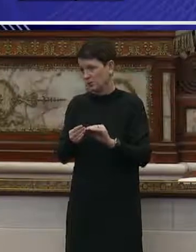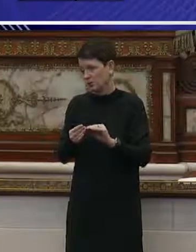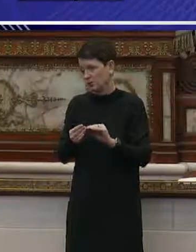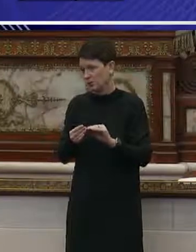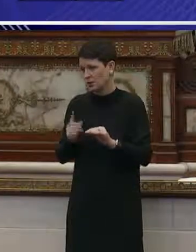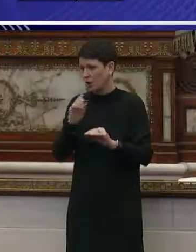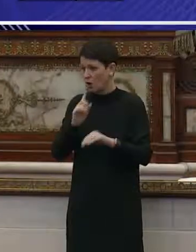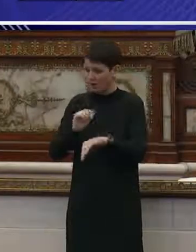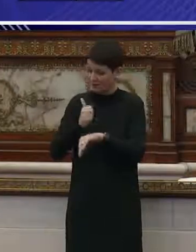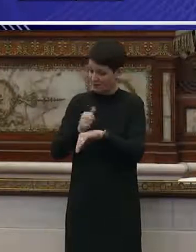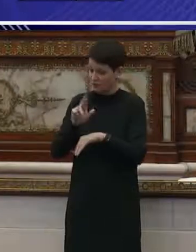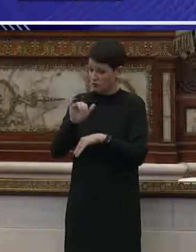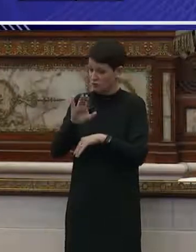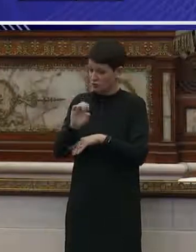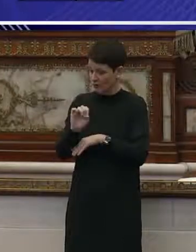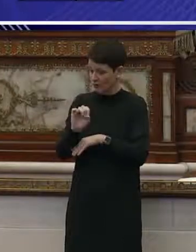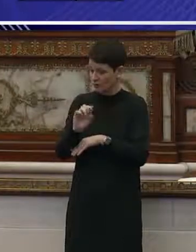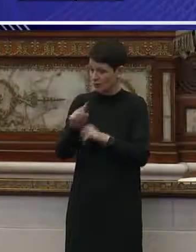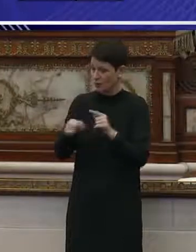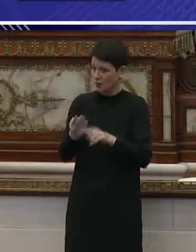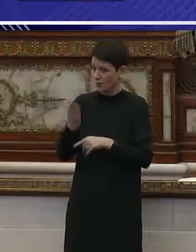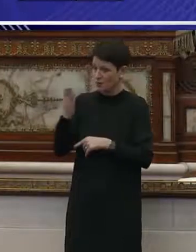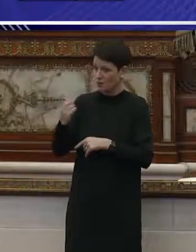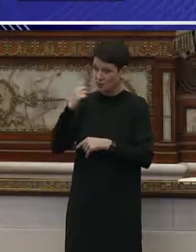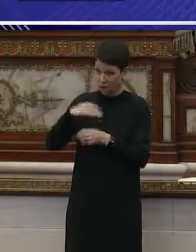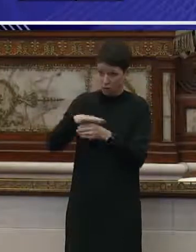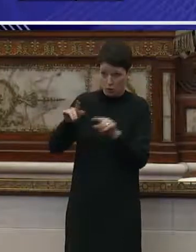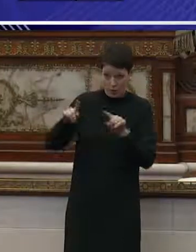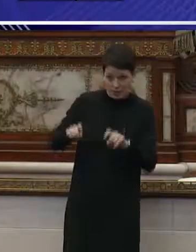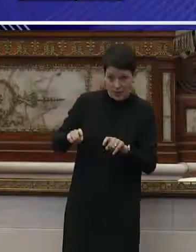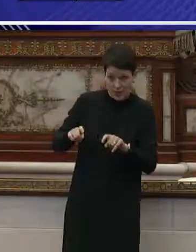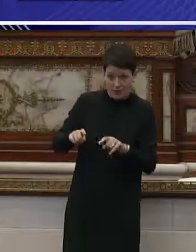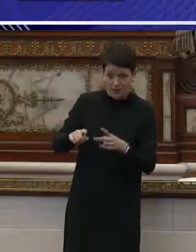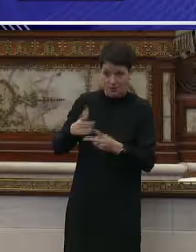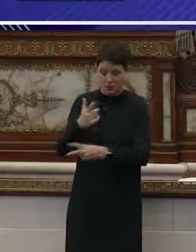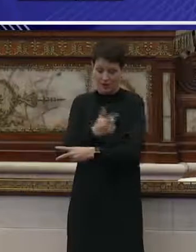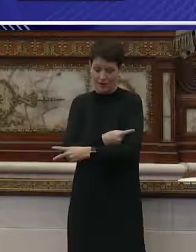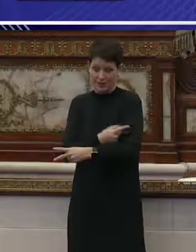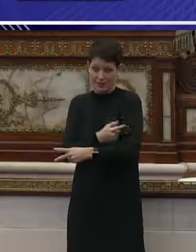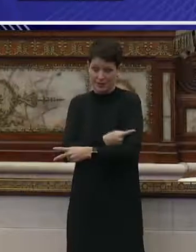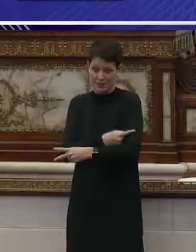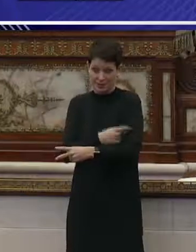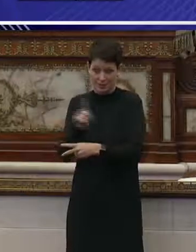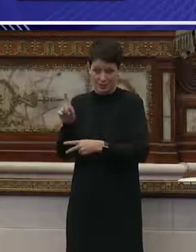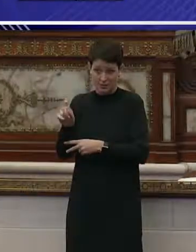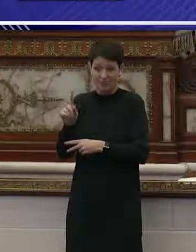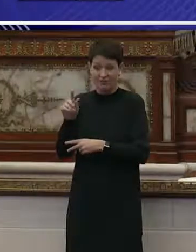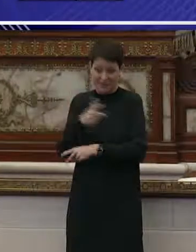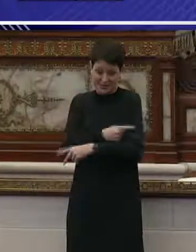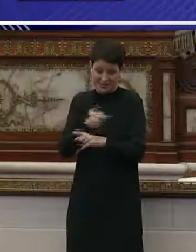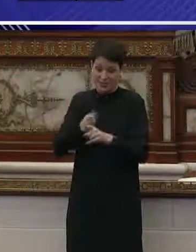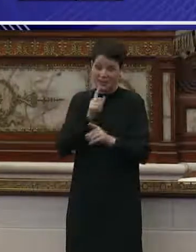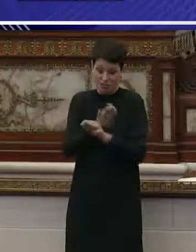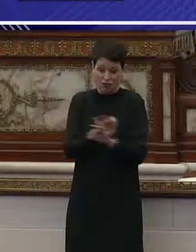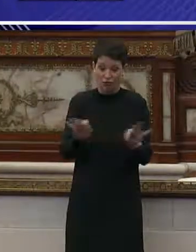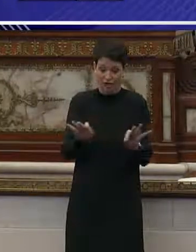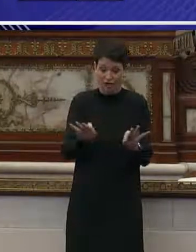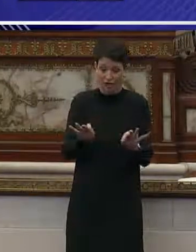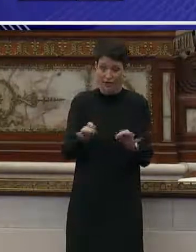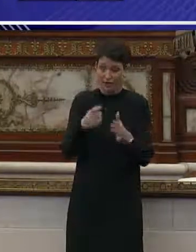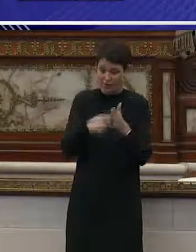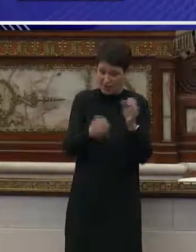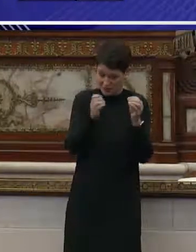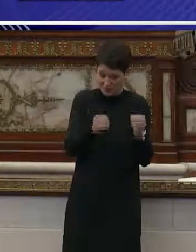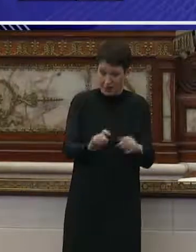are they fixed rates when they bill for COVID testing and or for vaccines free, but other